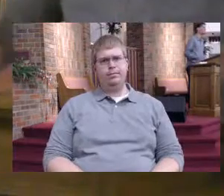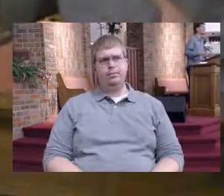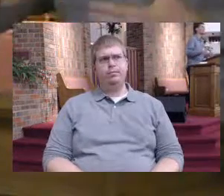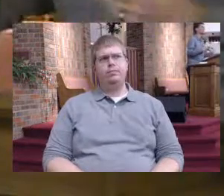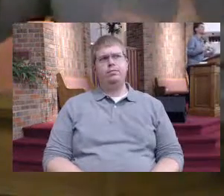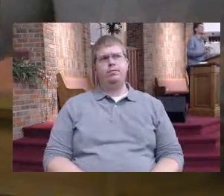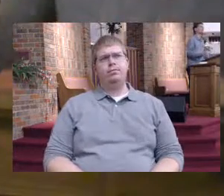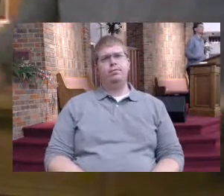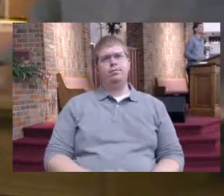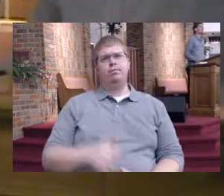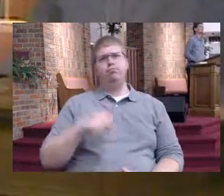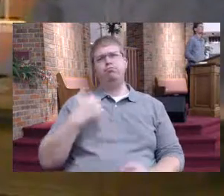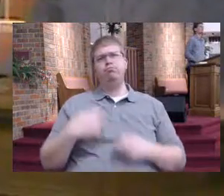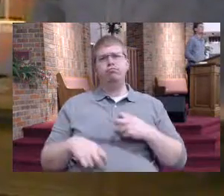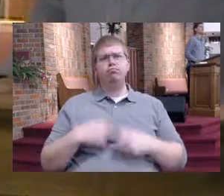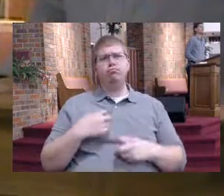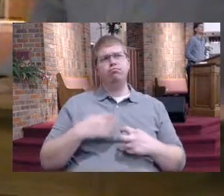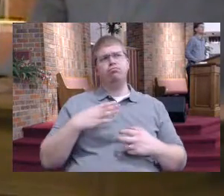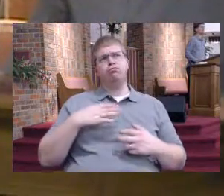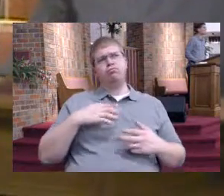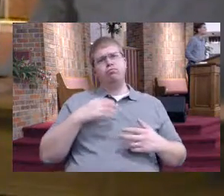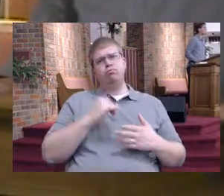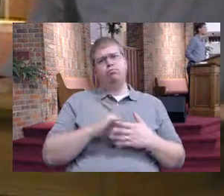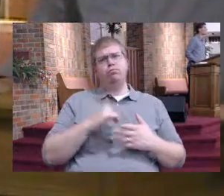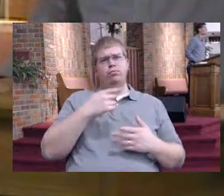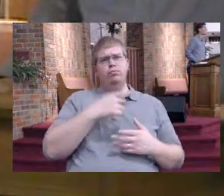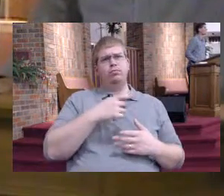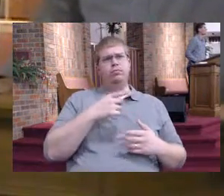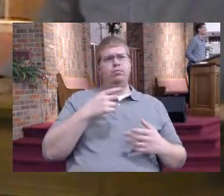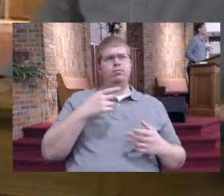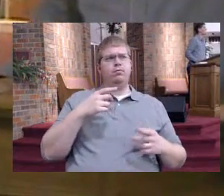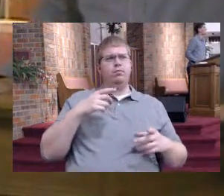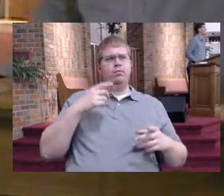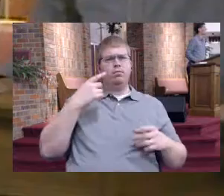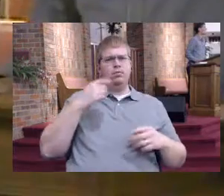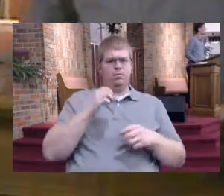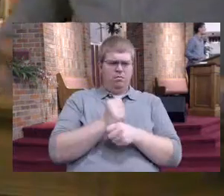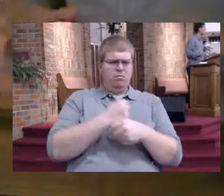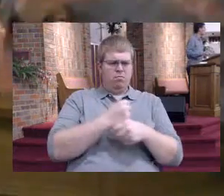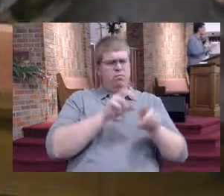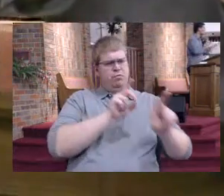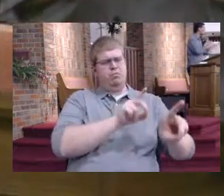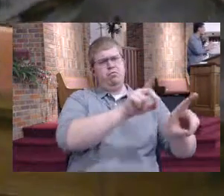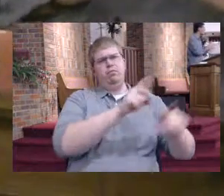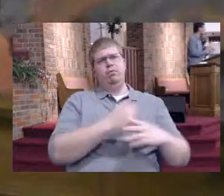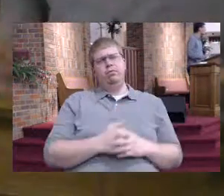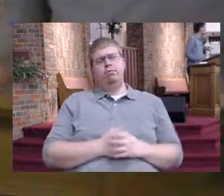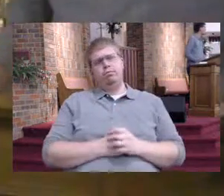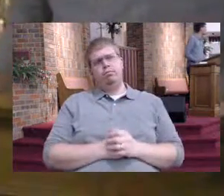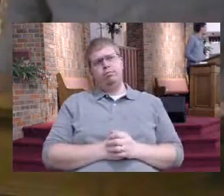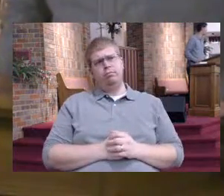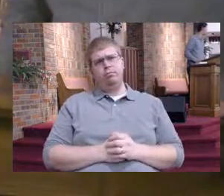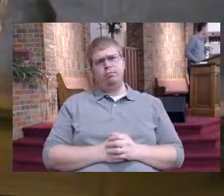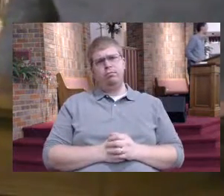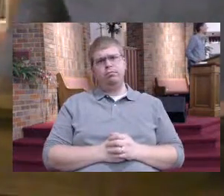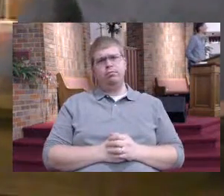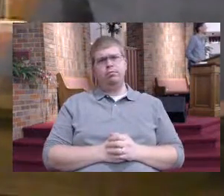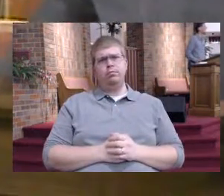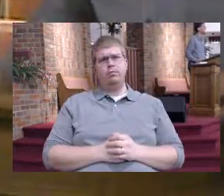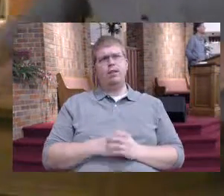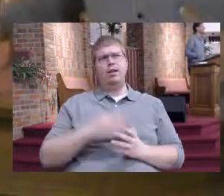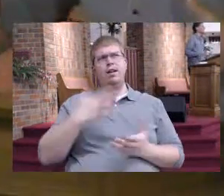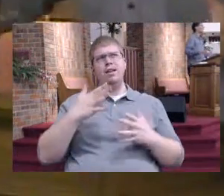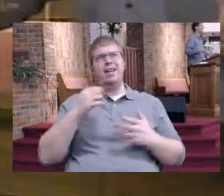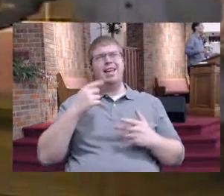Another challenge is just discipling in general. And maybe challenge puts too negative of a tone on that,